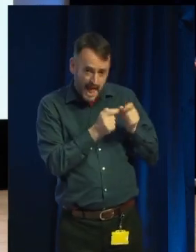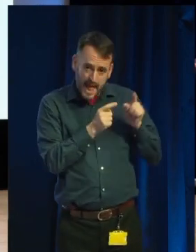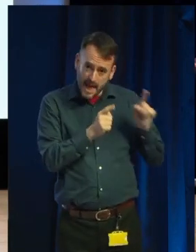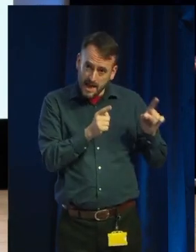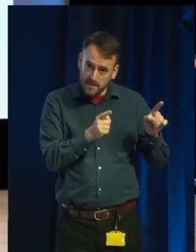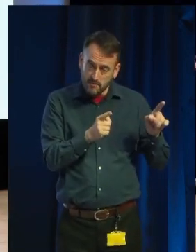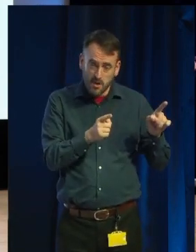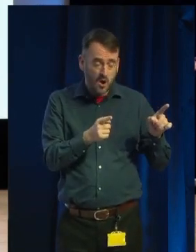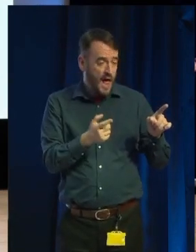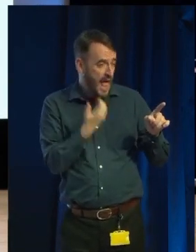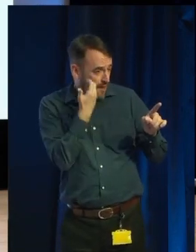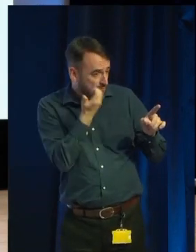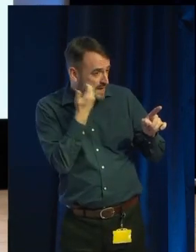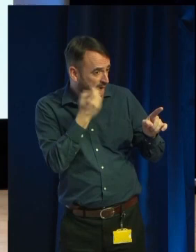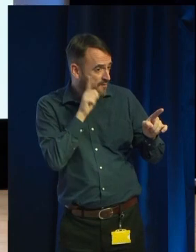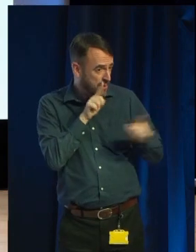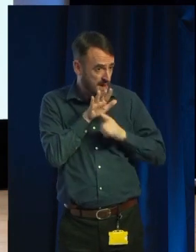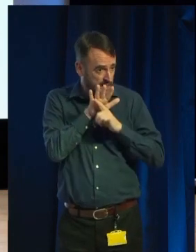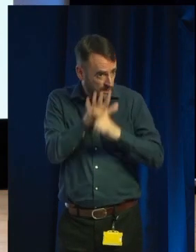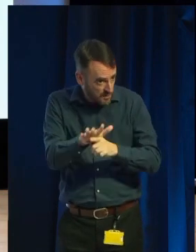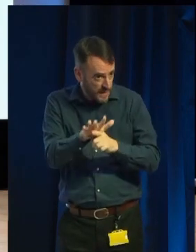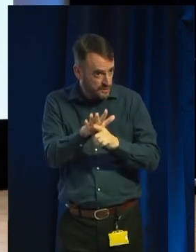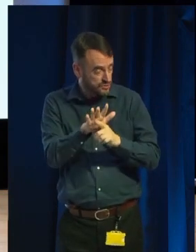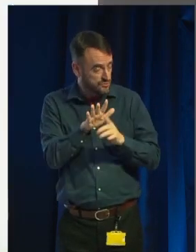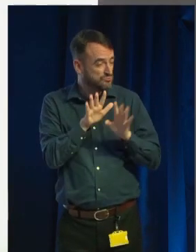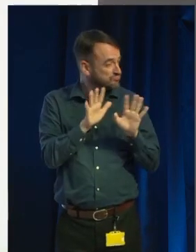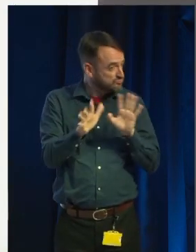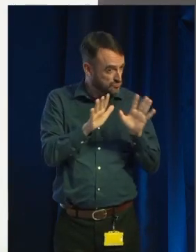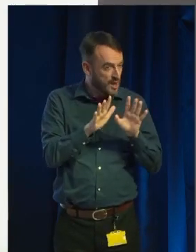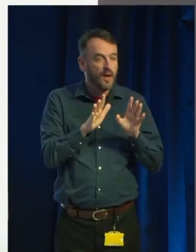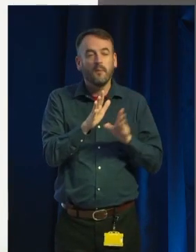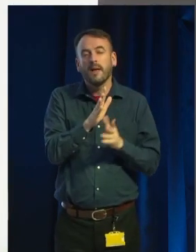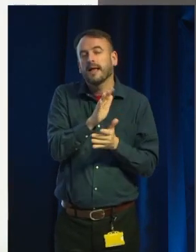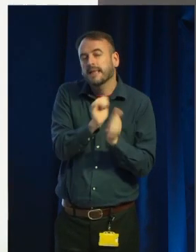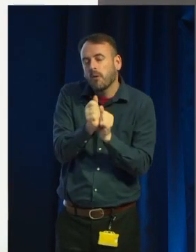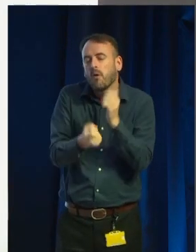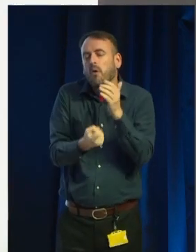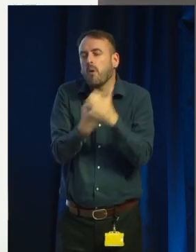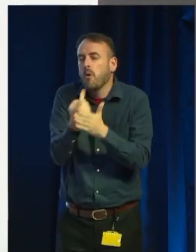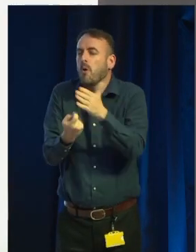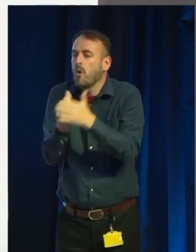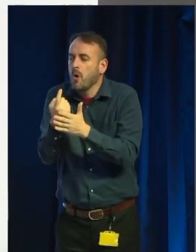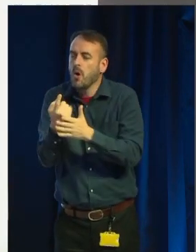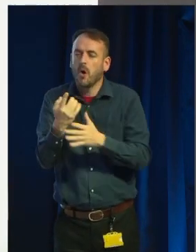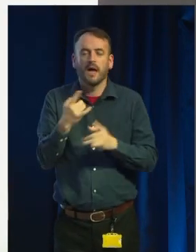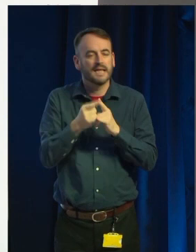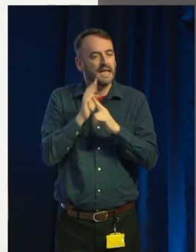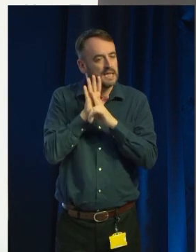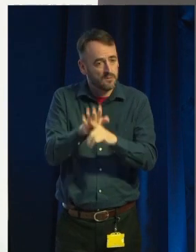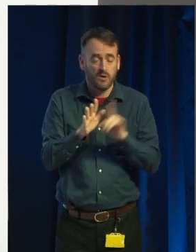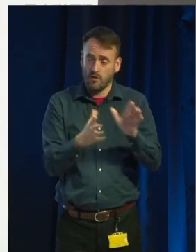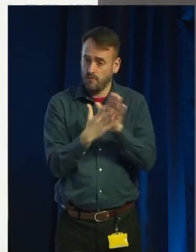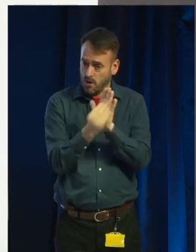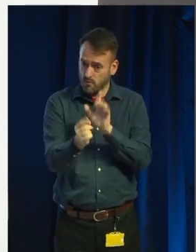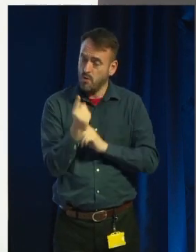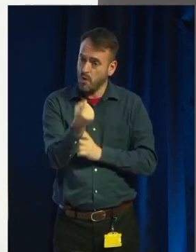day, but there are situations where the question is raised. For example, I included an exchange about